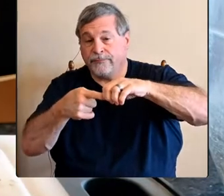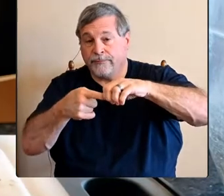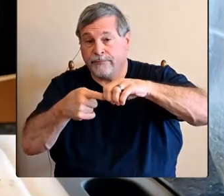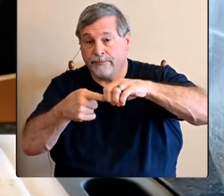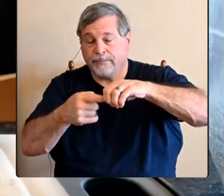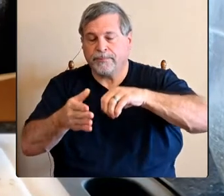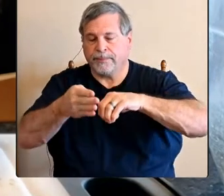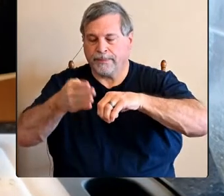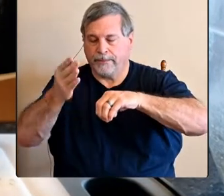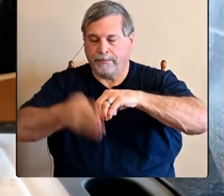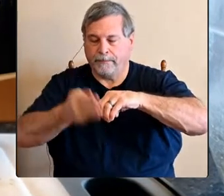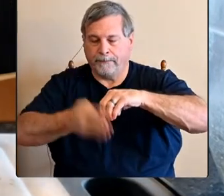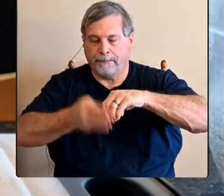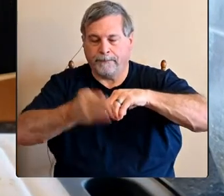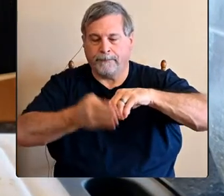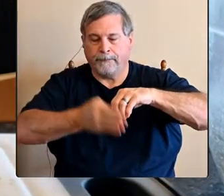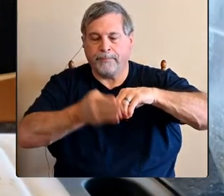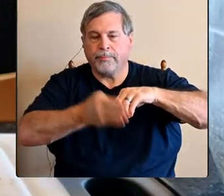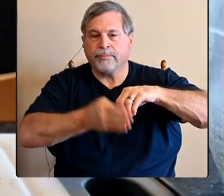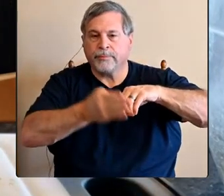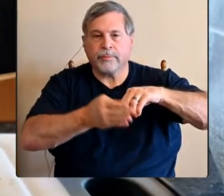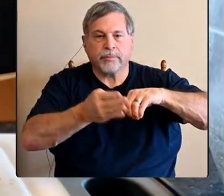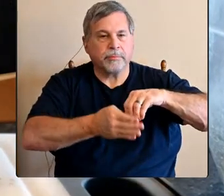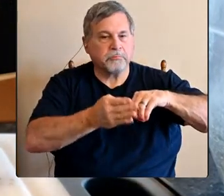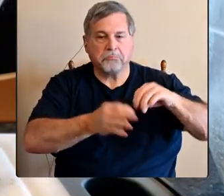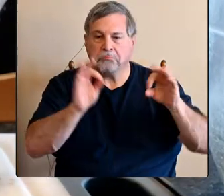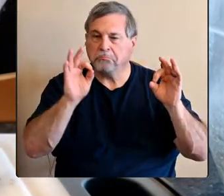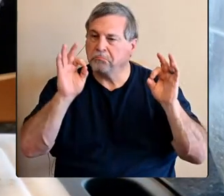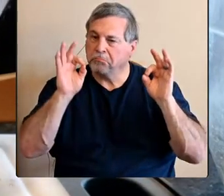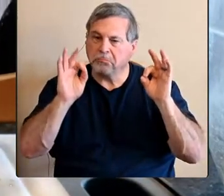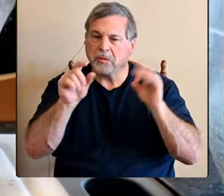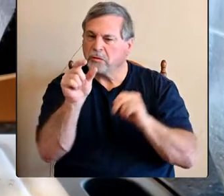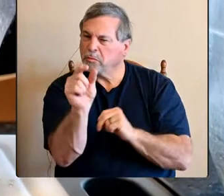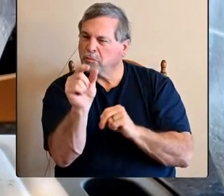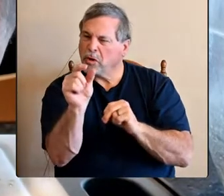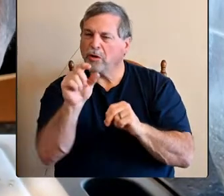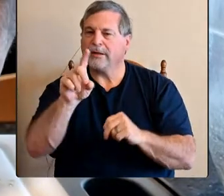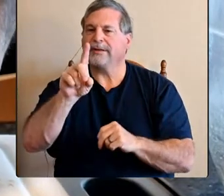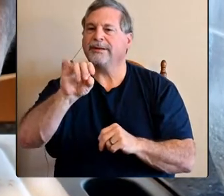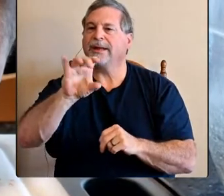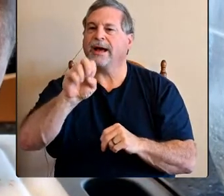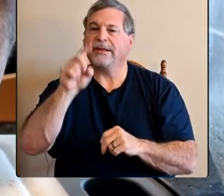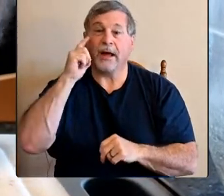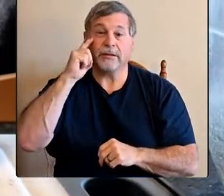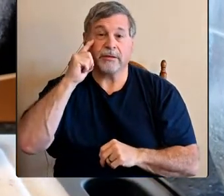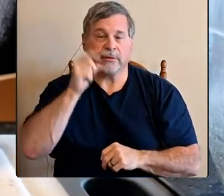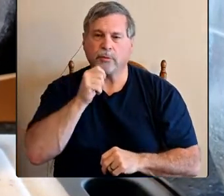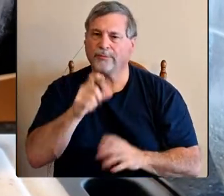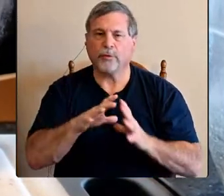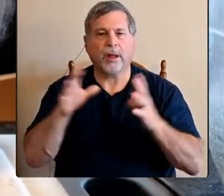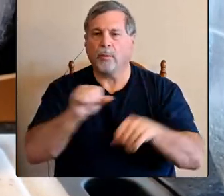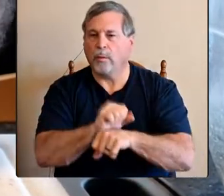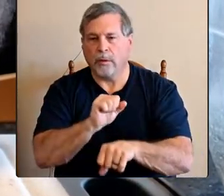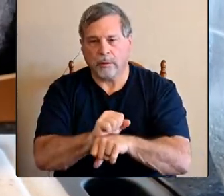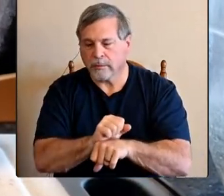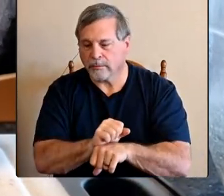you have this wonderful small diced onions so you don't have to do a whole lot